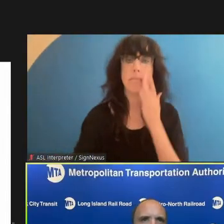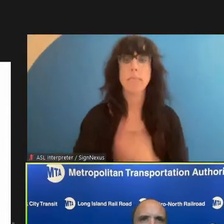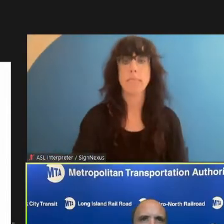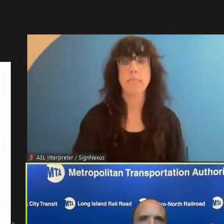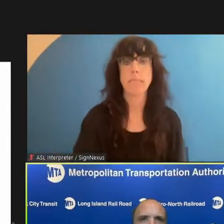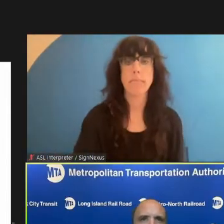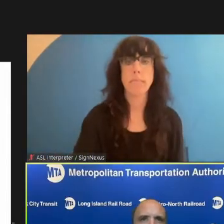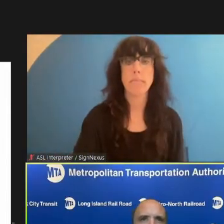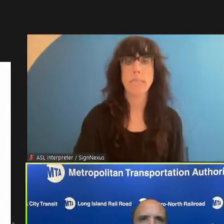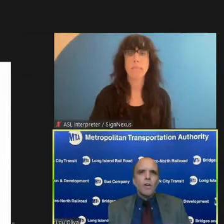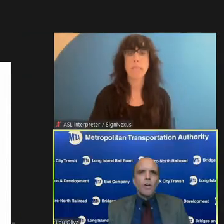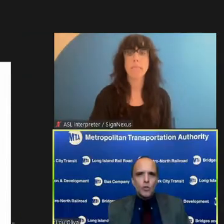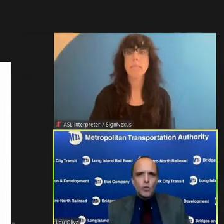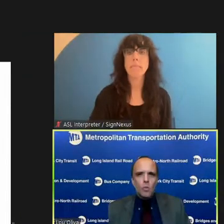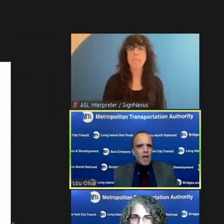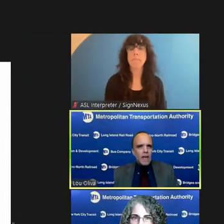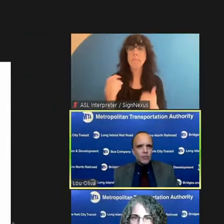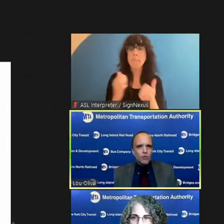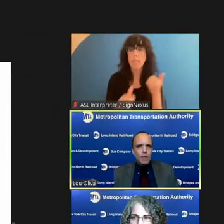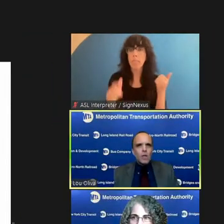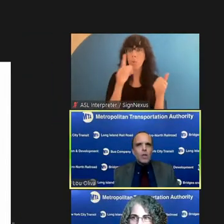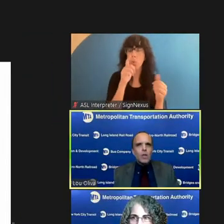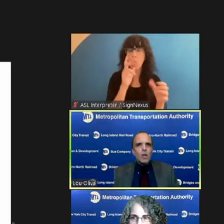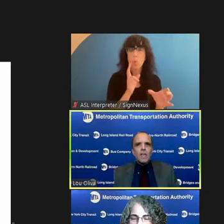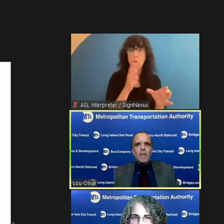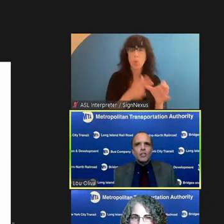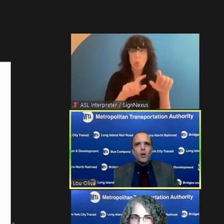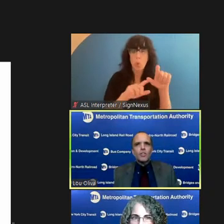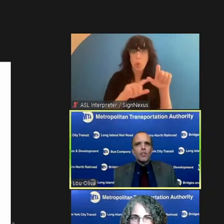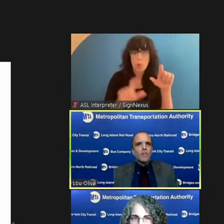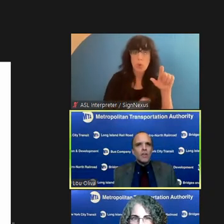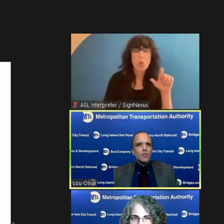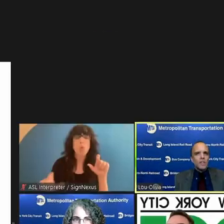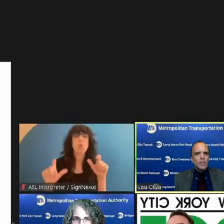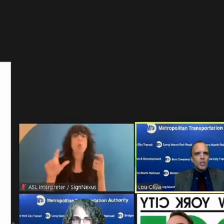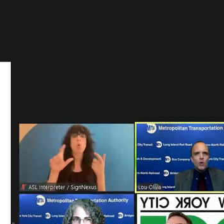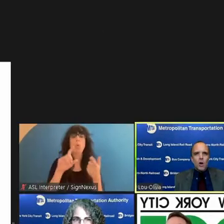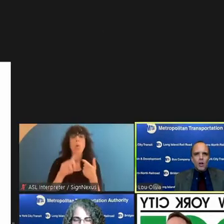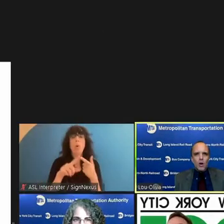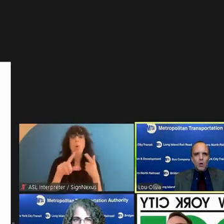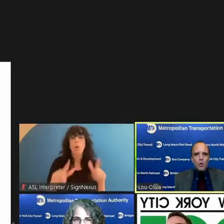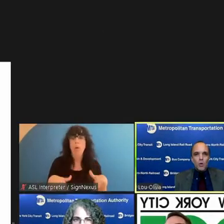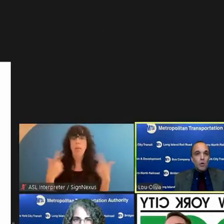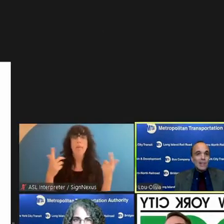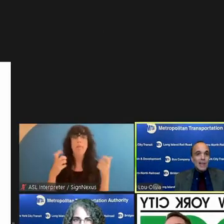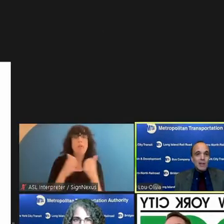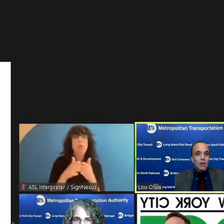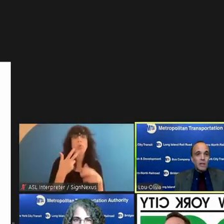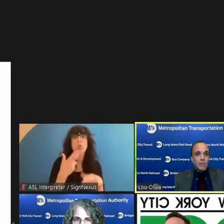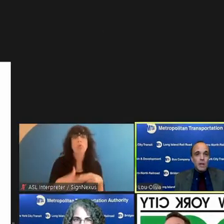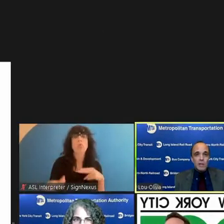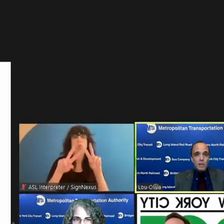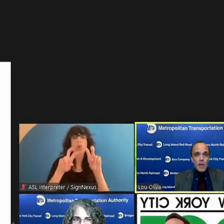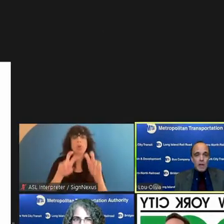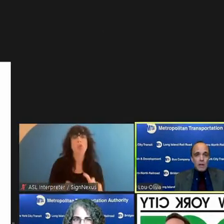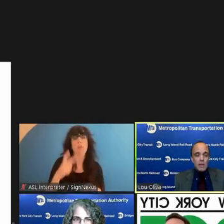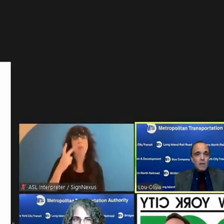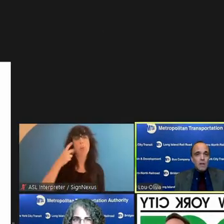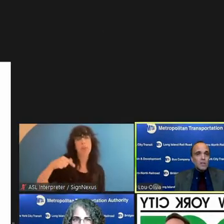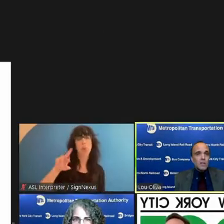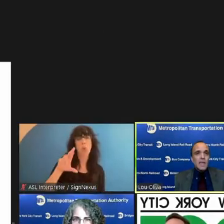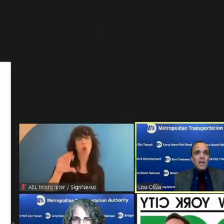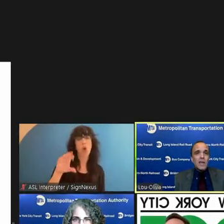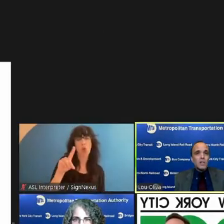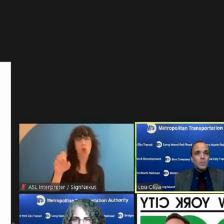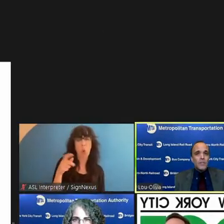we encourage anyone joining via zoom or live stream to take a short survey using the qr code or link currently being displayed